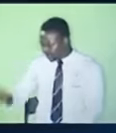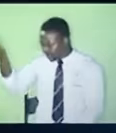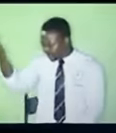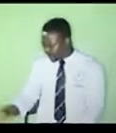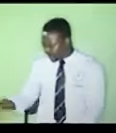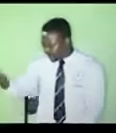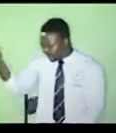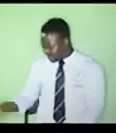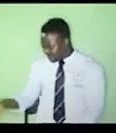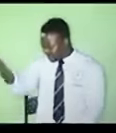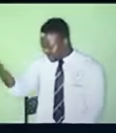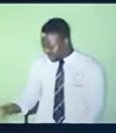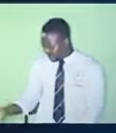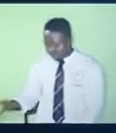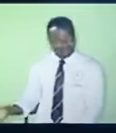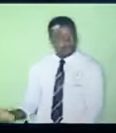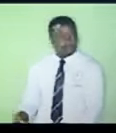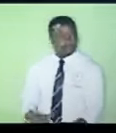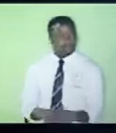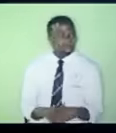like this?